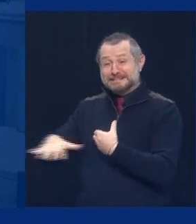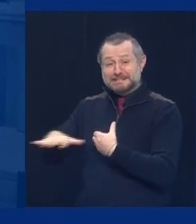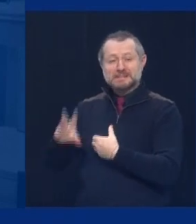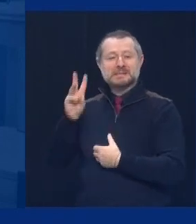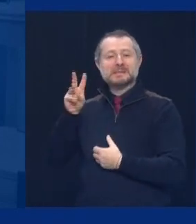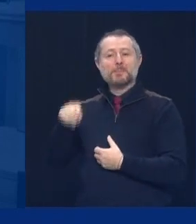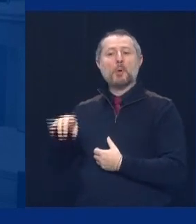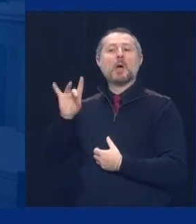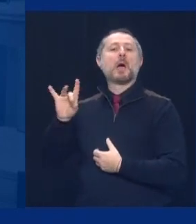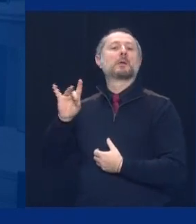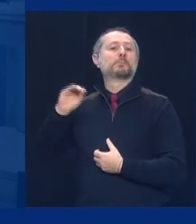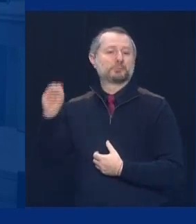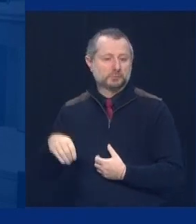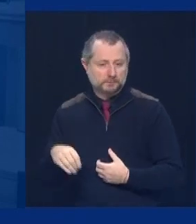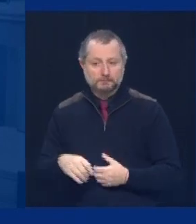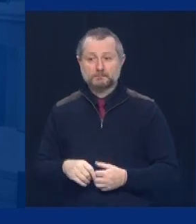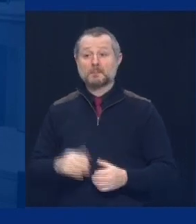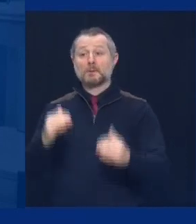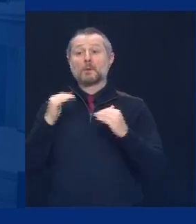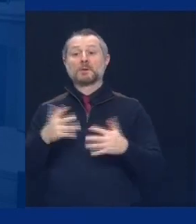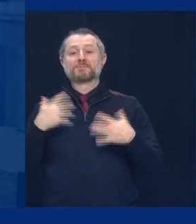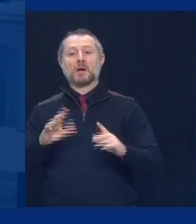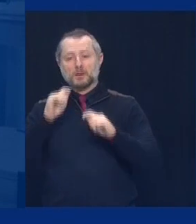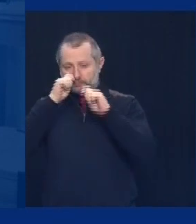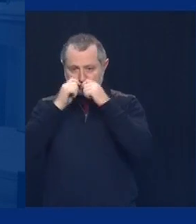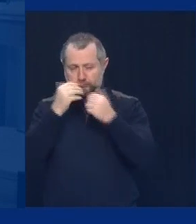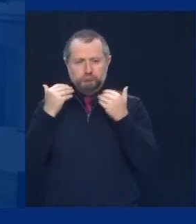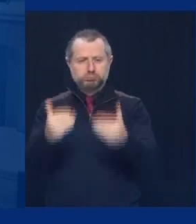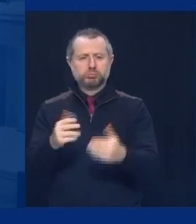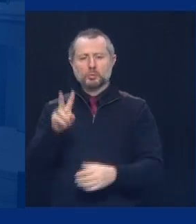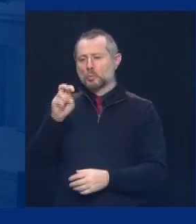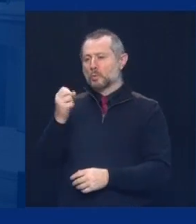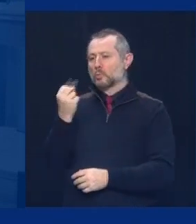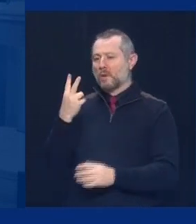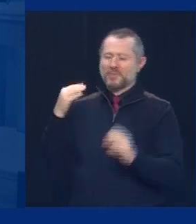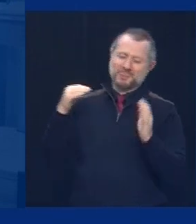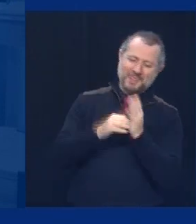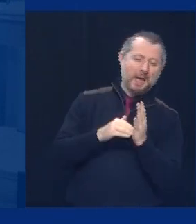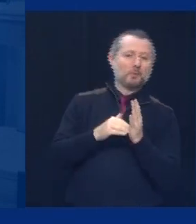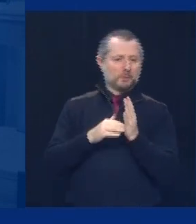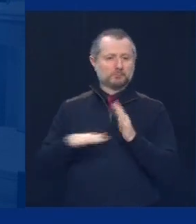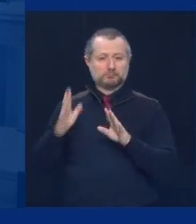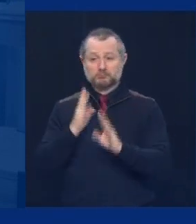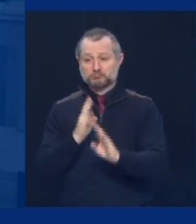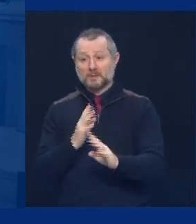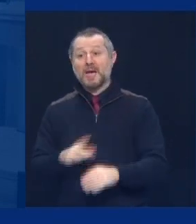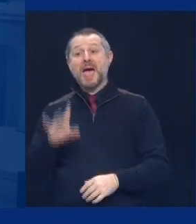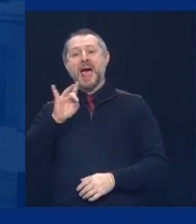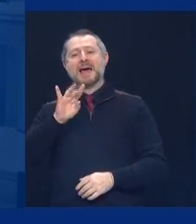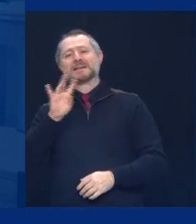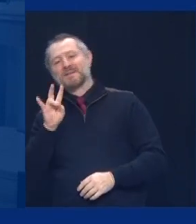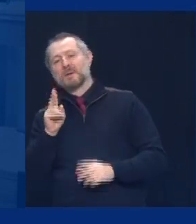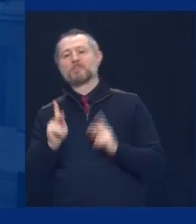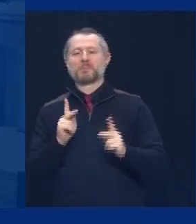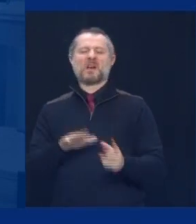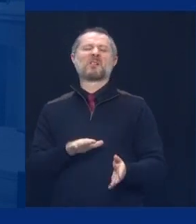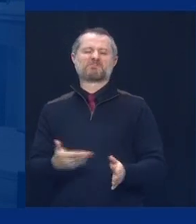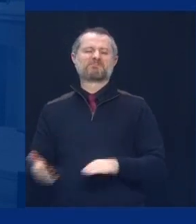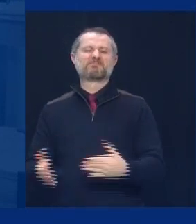did 212,000 tests. 87 New Yorkers passed away. They're in our thoughts and